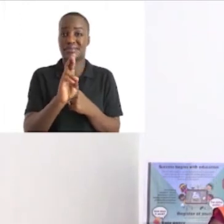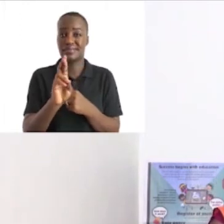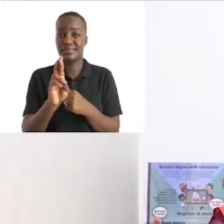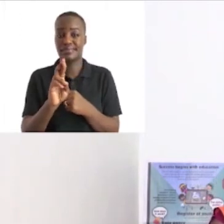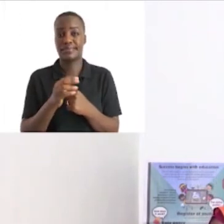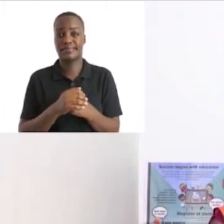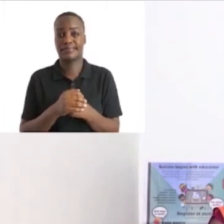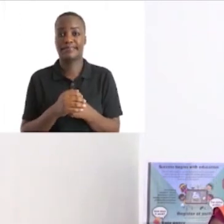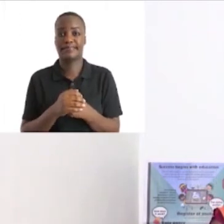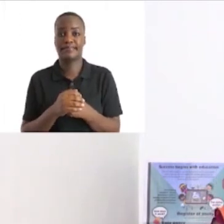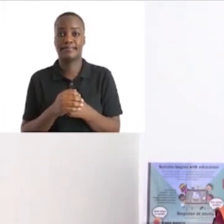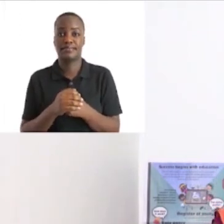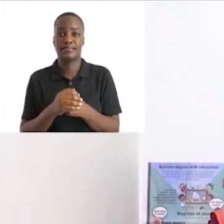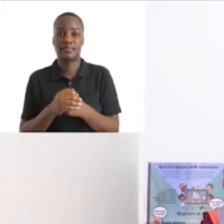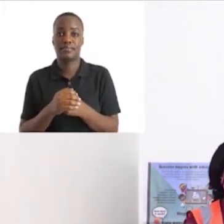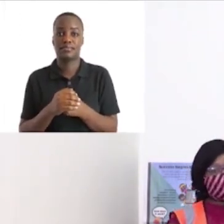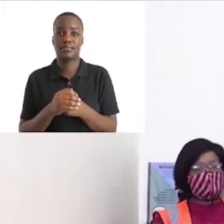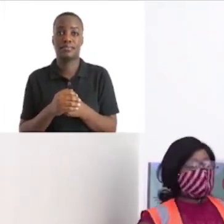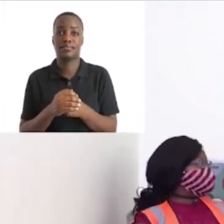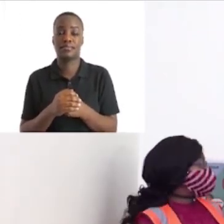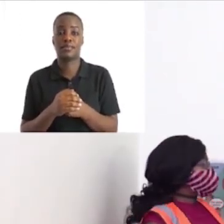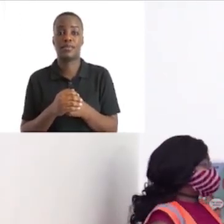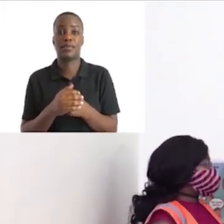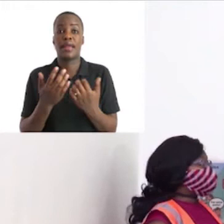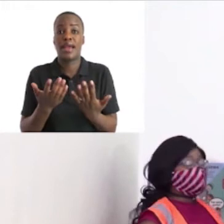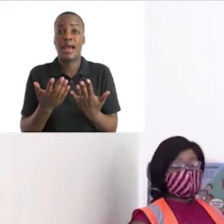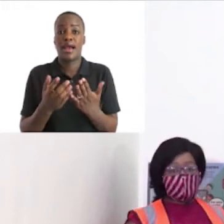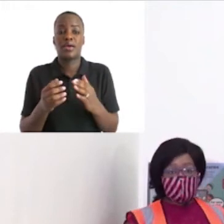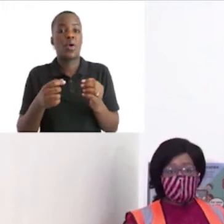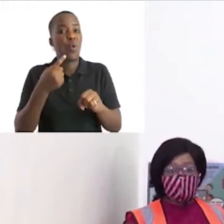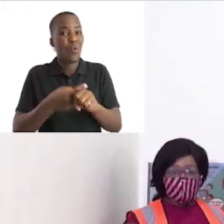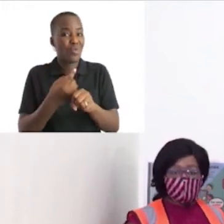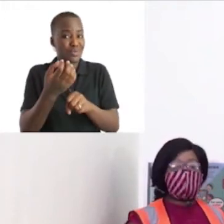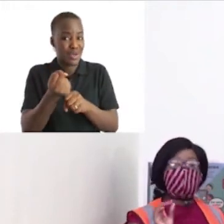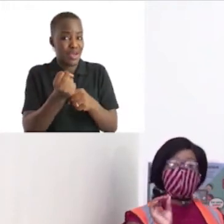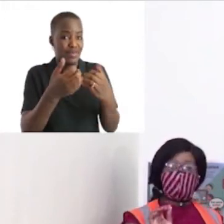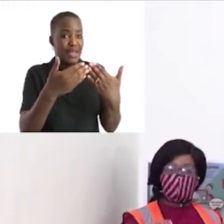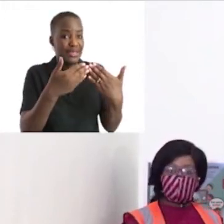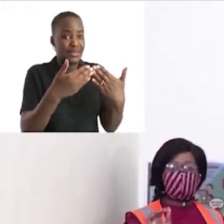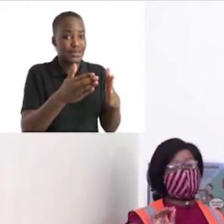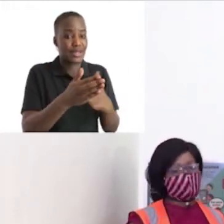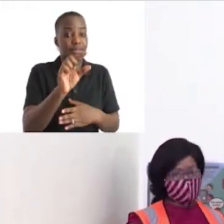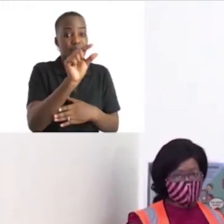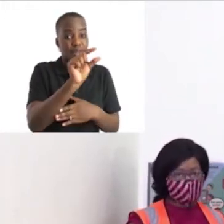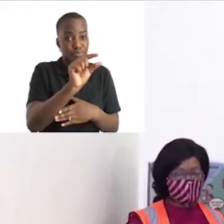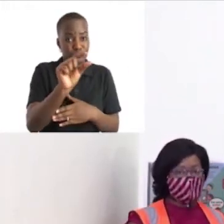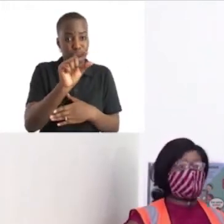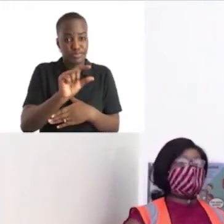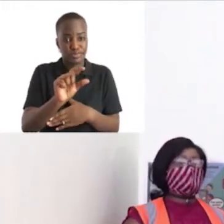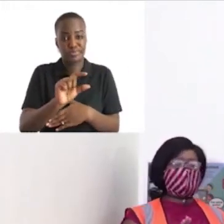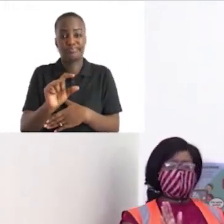Dr. Very good. Now this sound appears at the beginning of words most of the